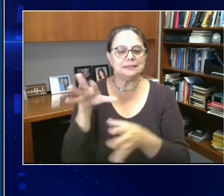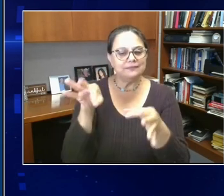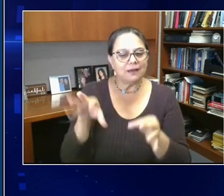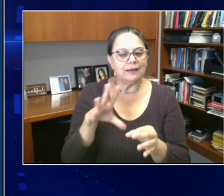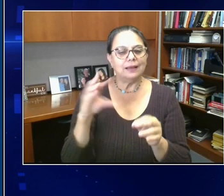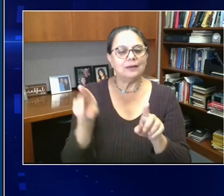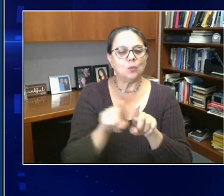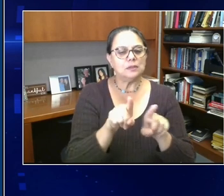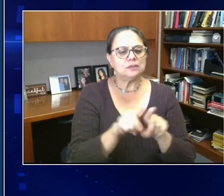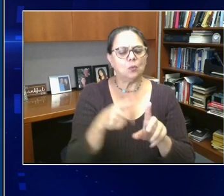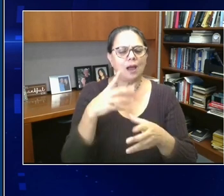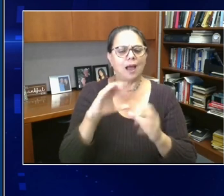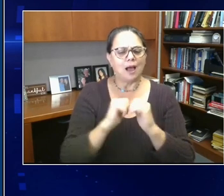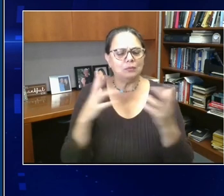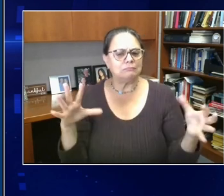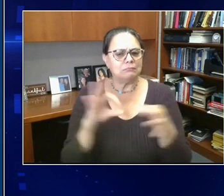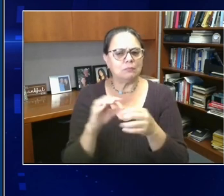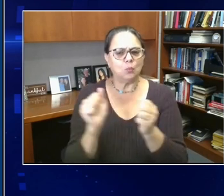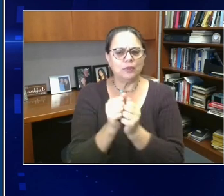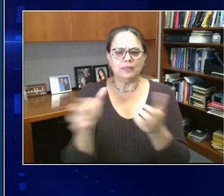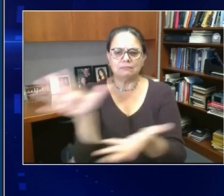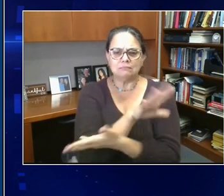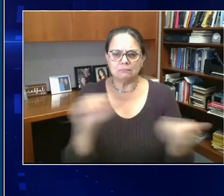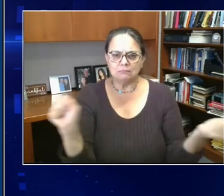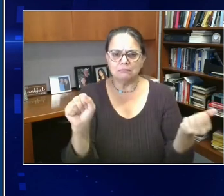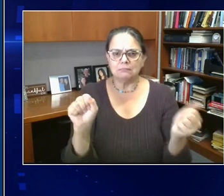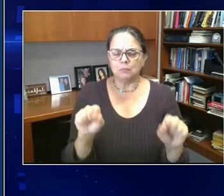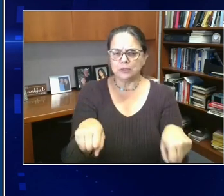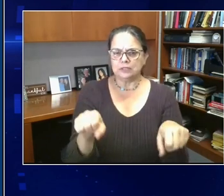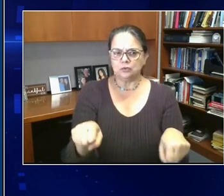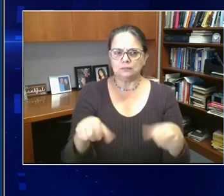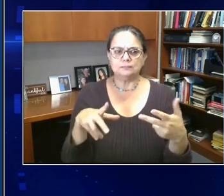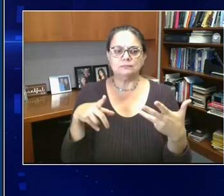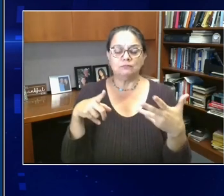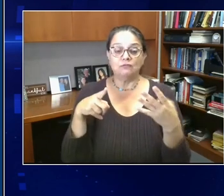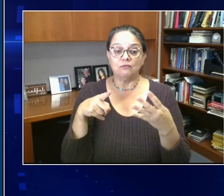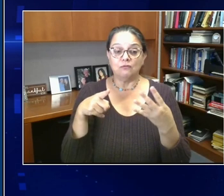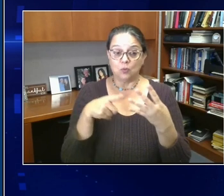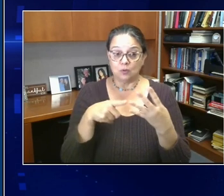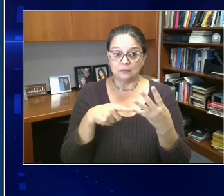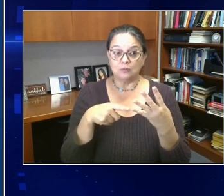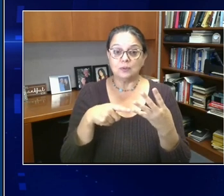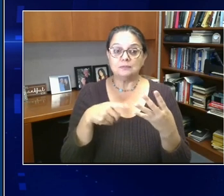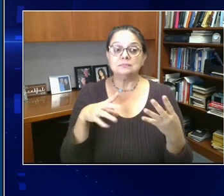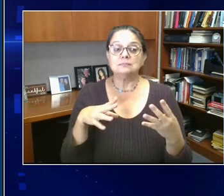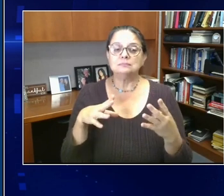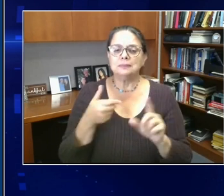I will define genomics and discuss how it relates to the potential for eradication.